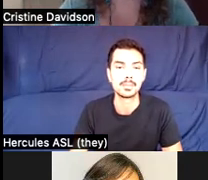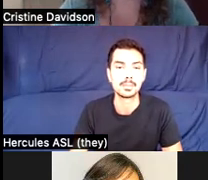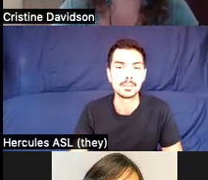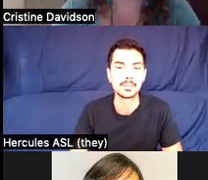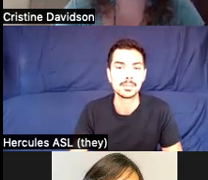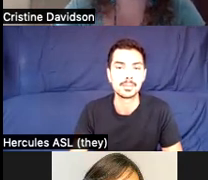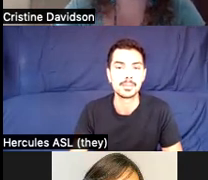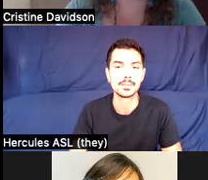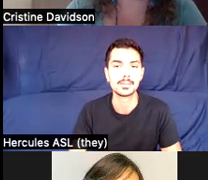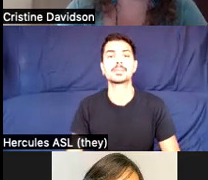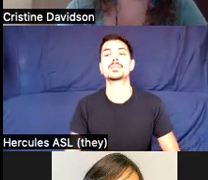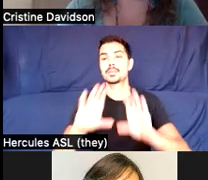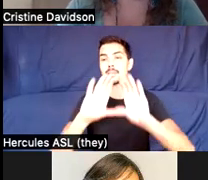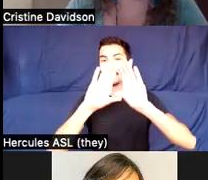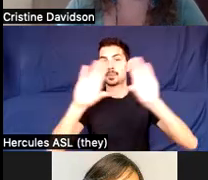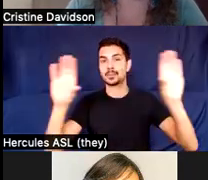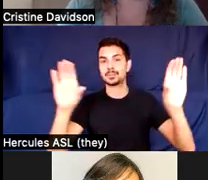So some questions to,